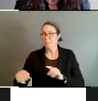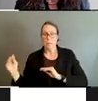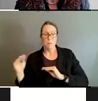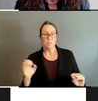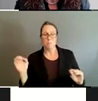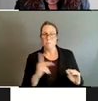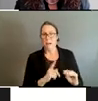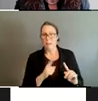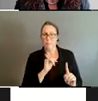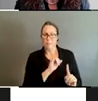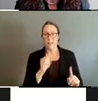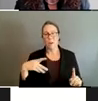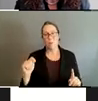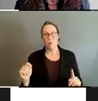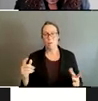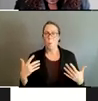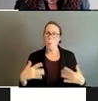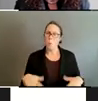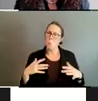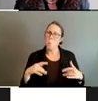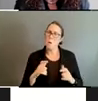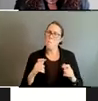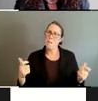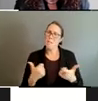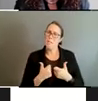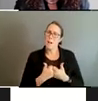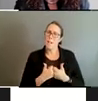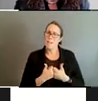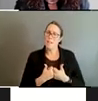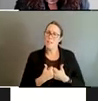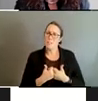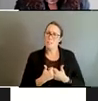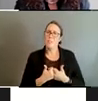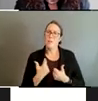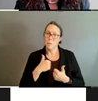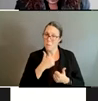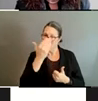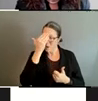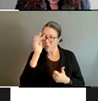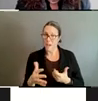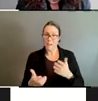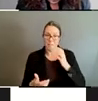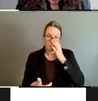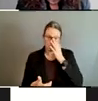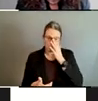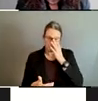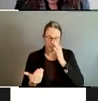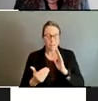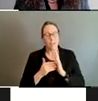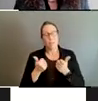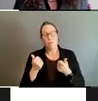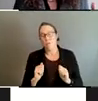so we do recognize that that's a challenge. And so, you know, again, just trying to